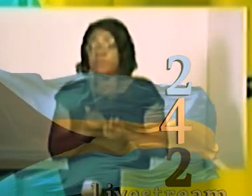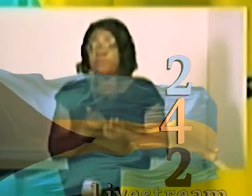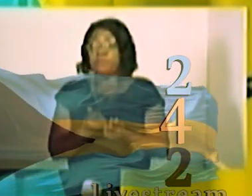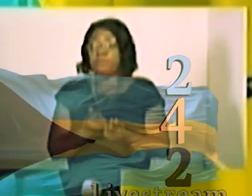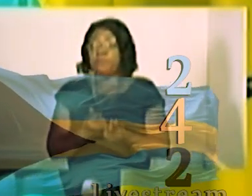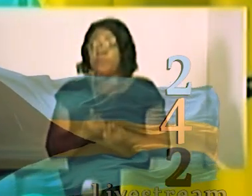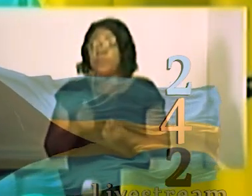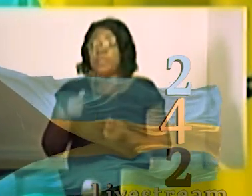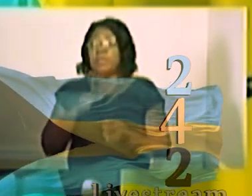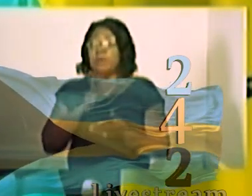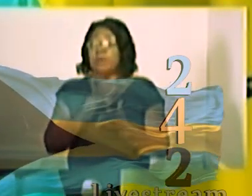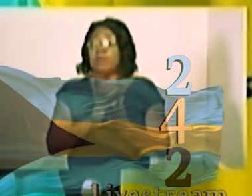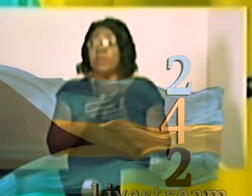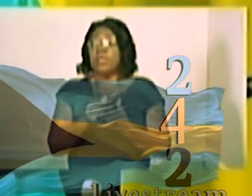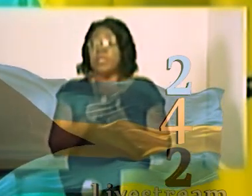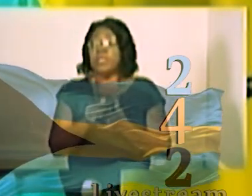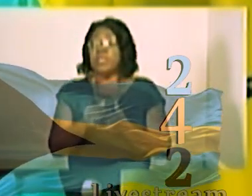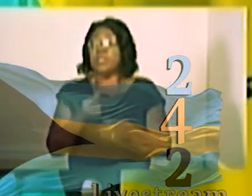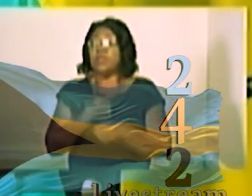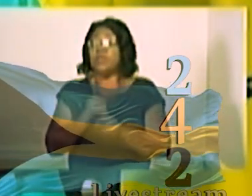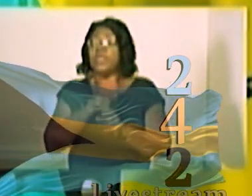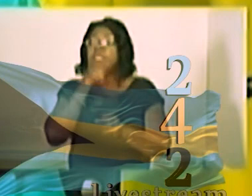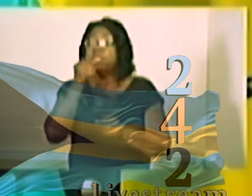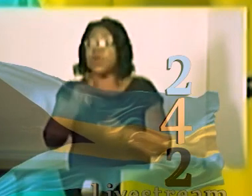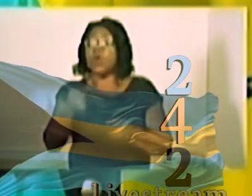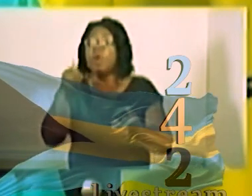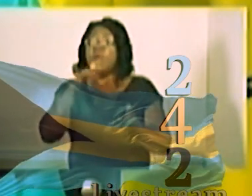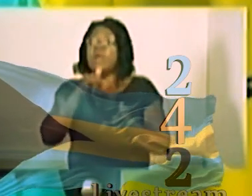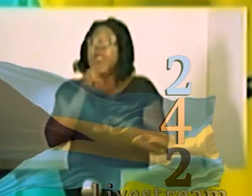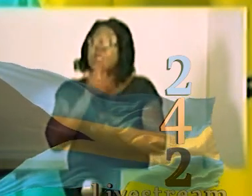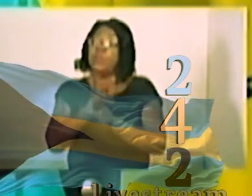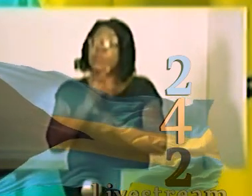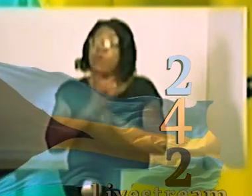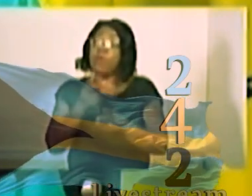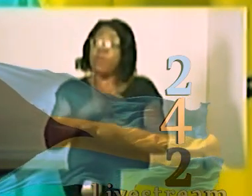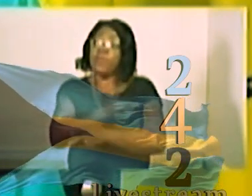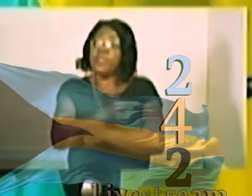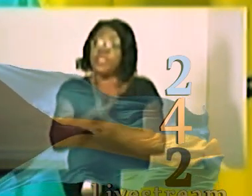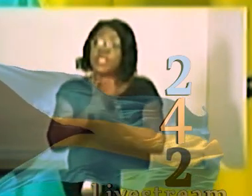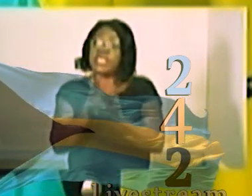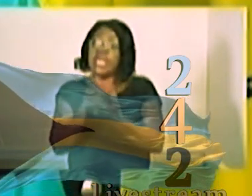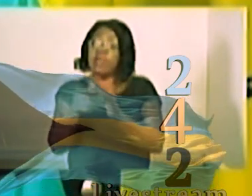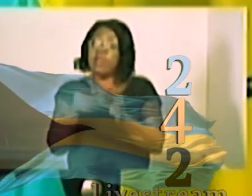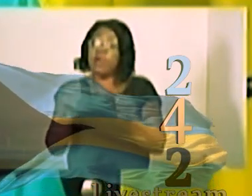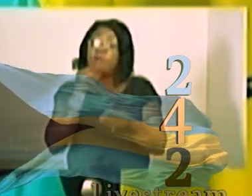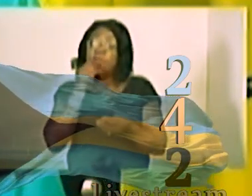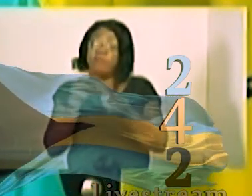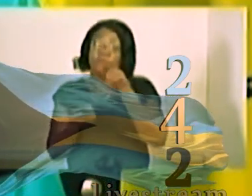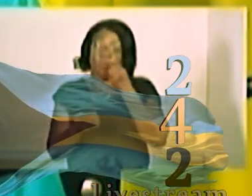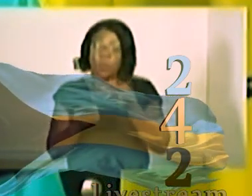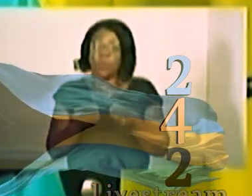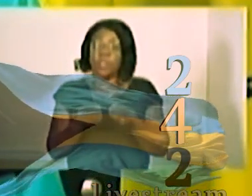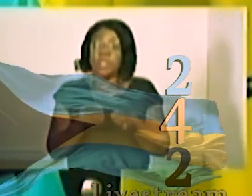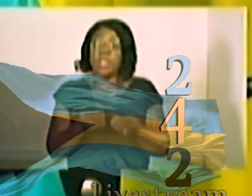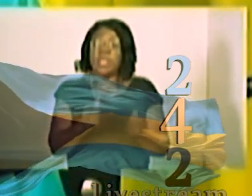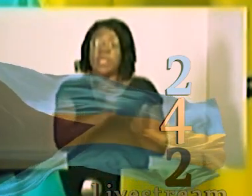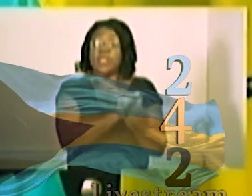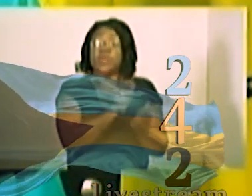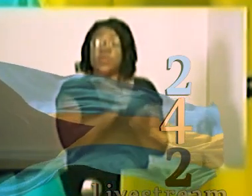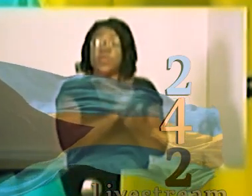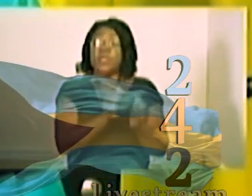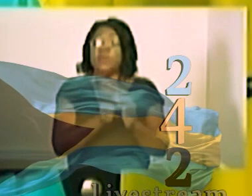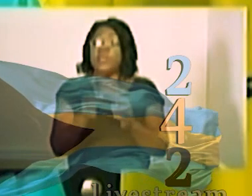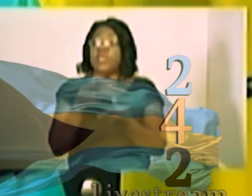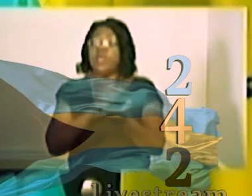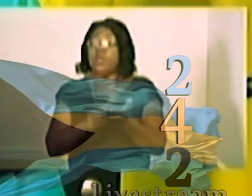Accountability mechanisms to ensure proper distribution of food is being done in conjunction with the University of